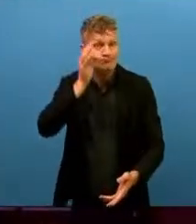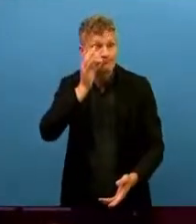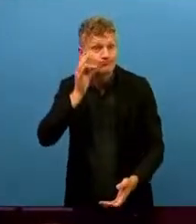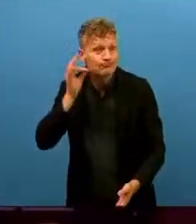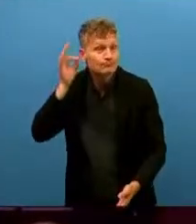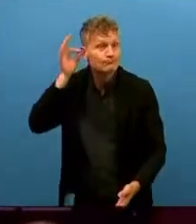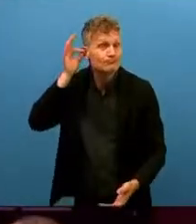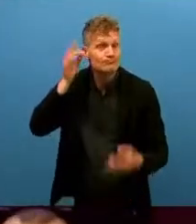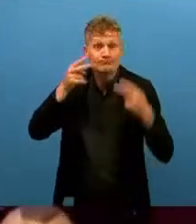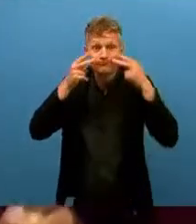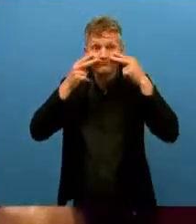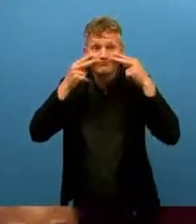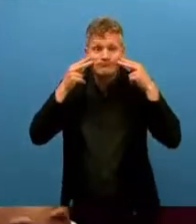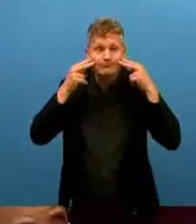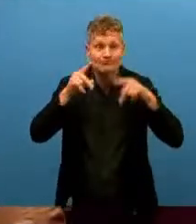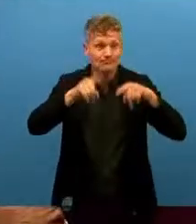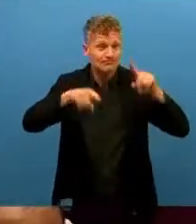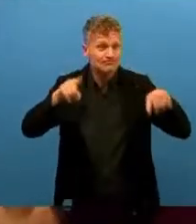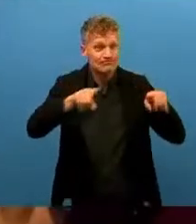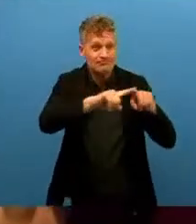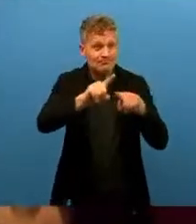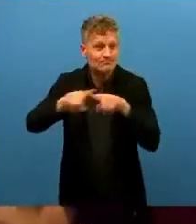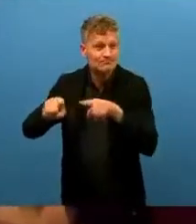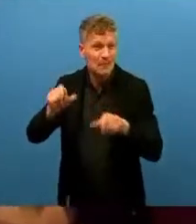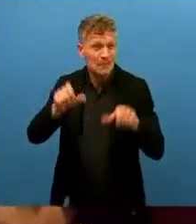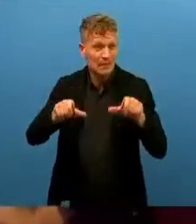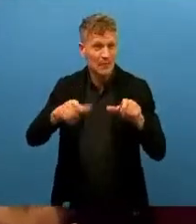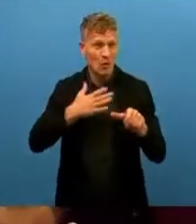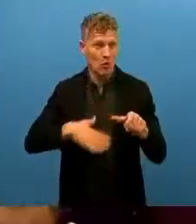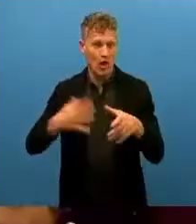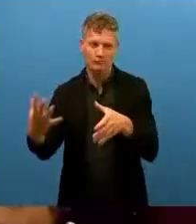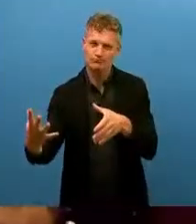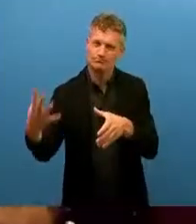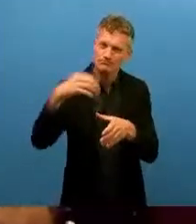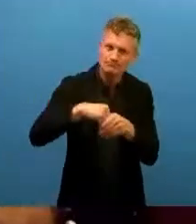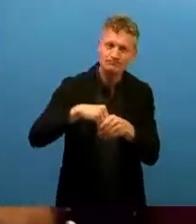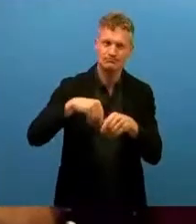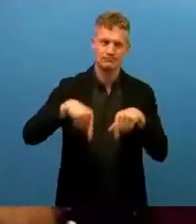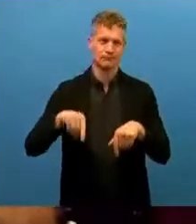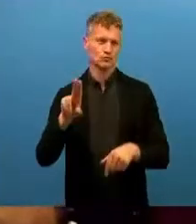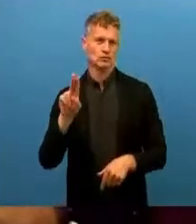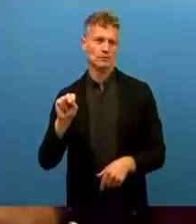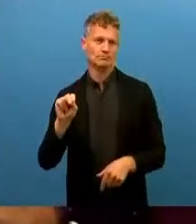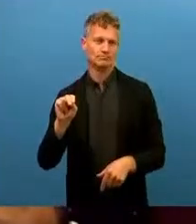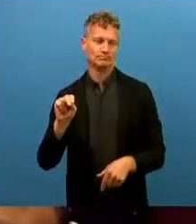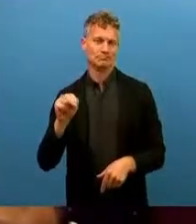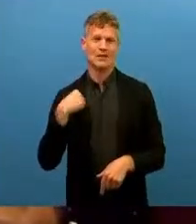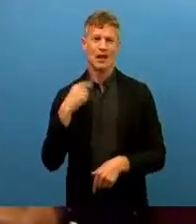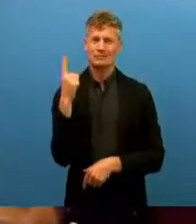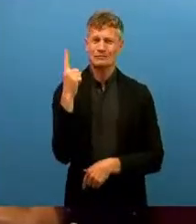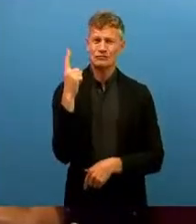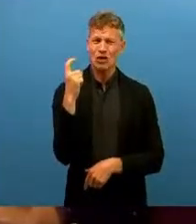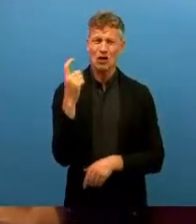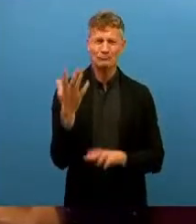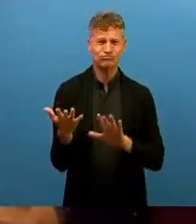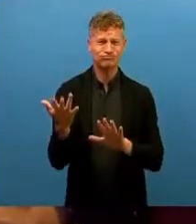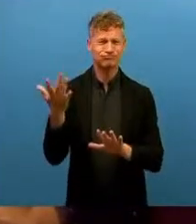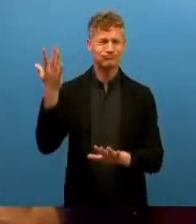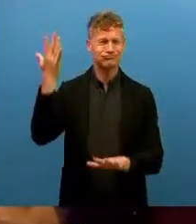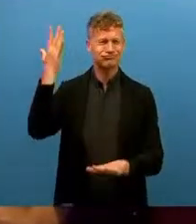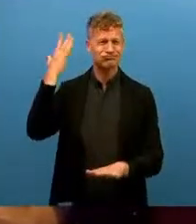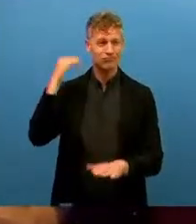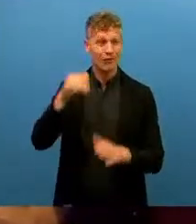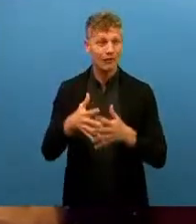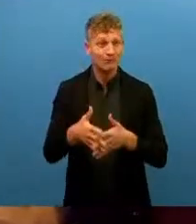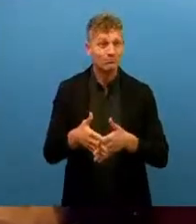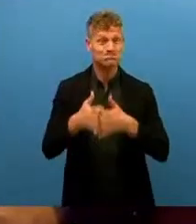the earliest days of the League of Nations and the important advocacy efforts of